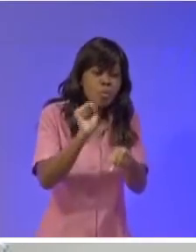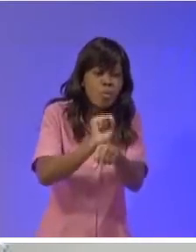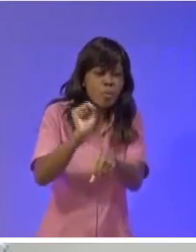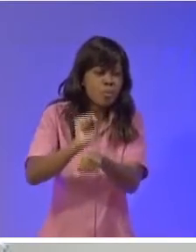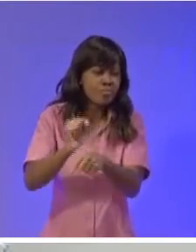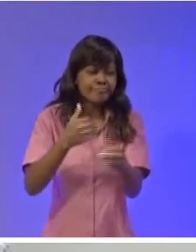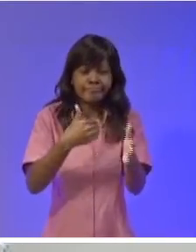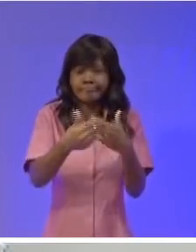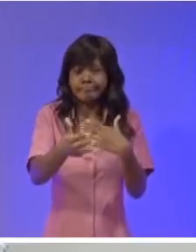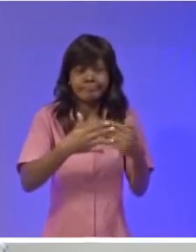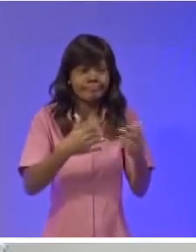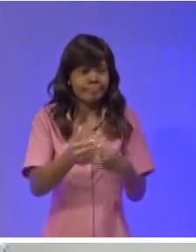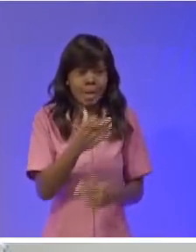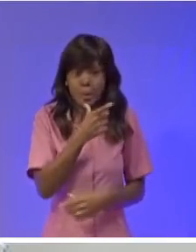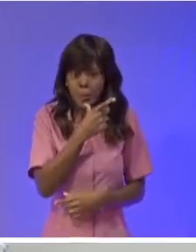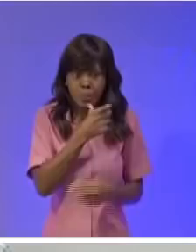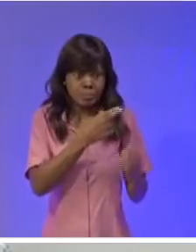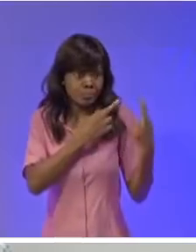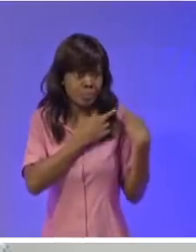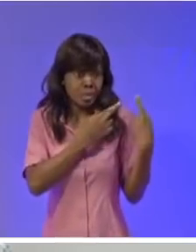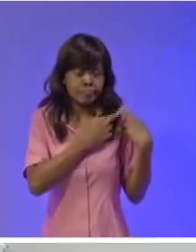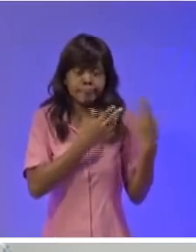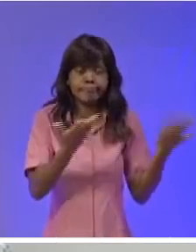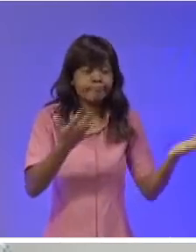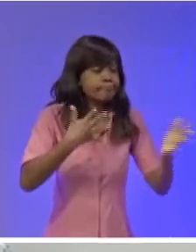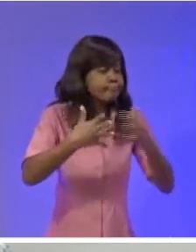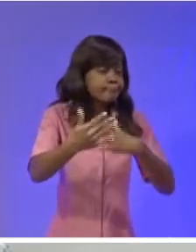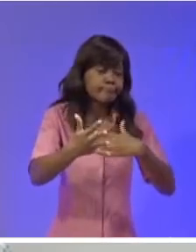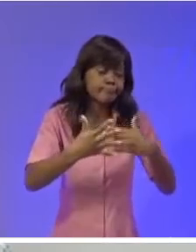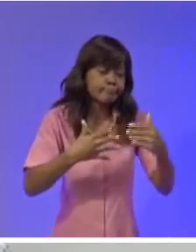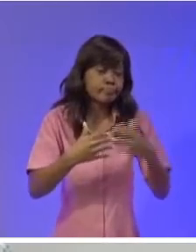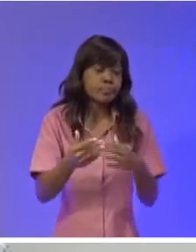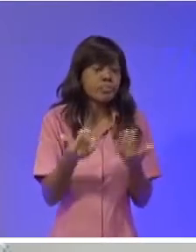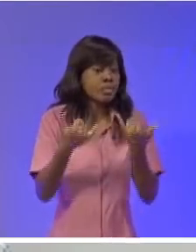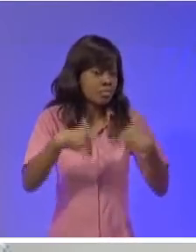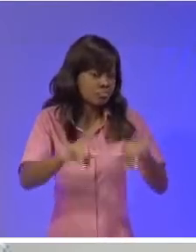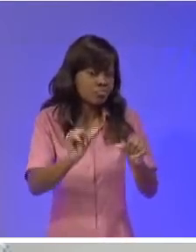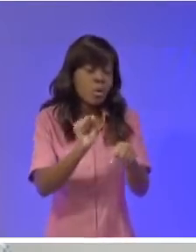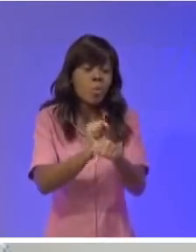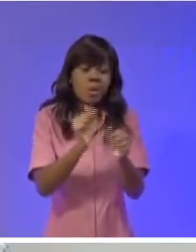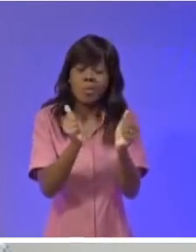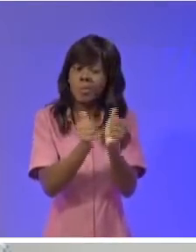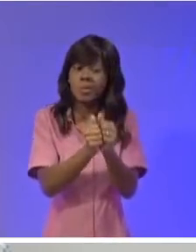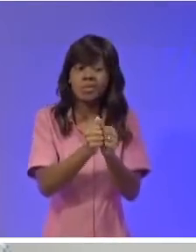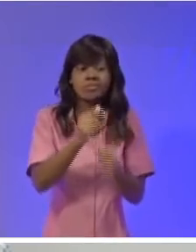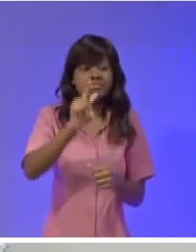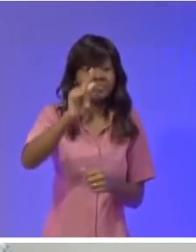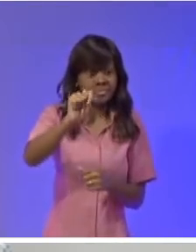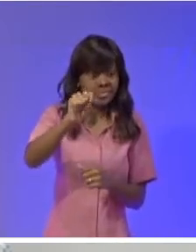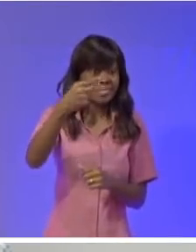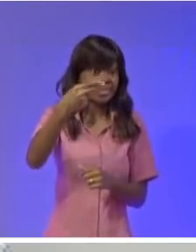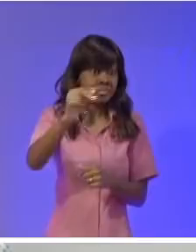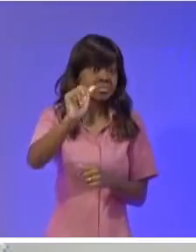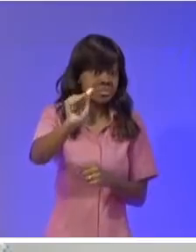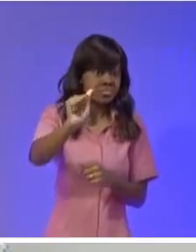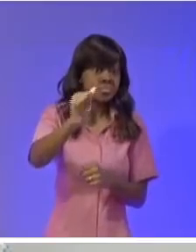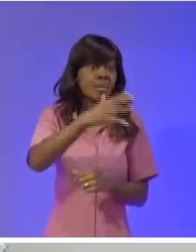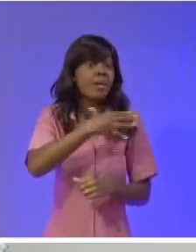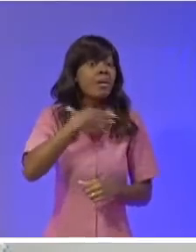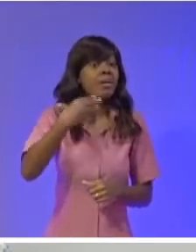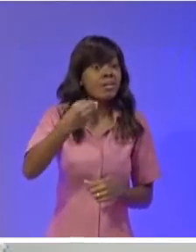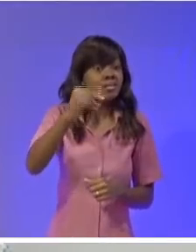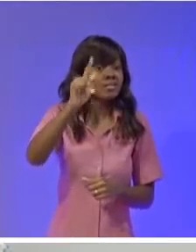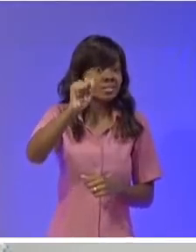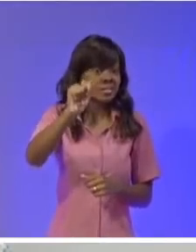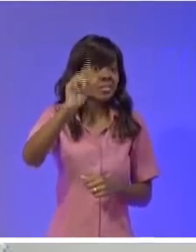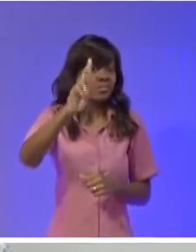THA, and we continue to work with the THA and the TRHA as Trinidad and Tobago fights